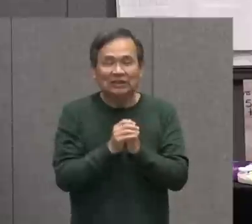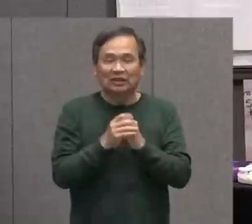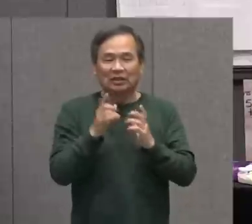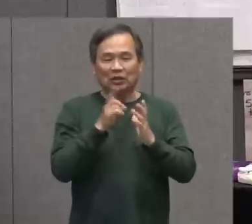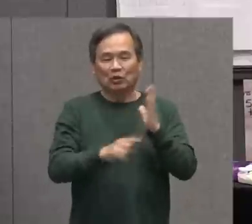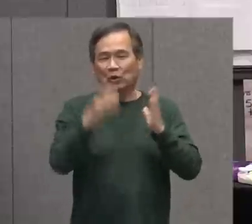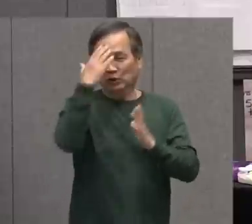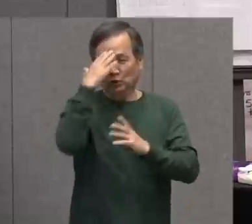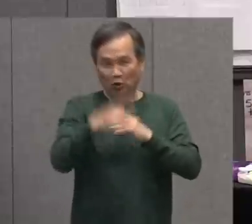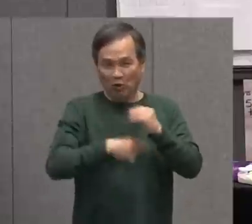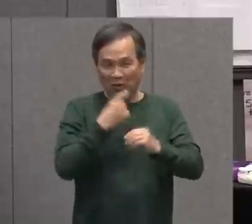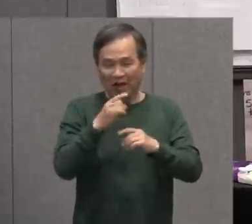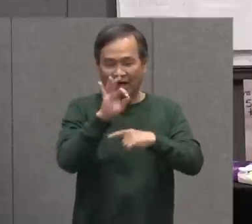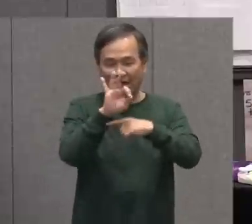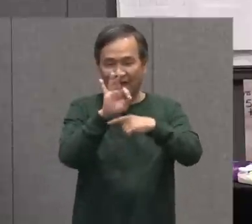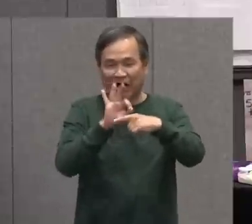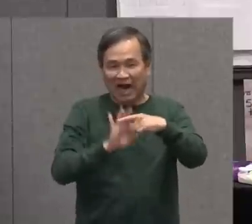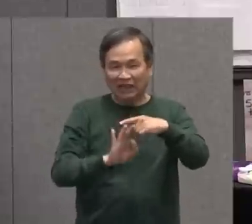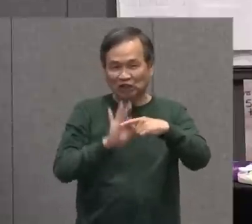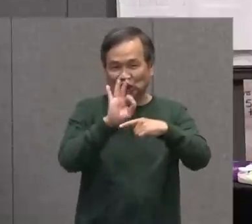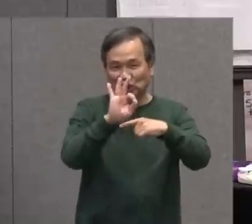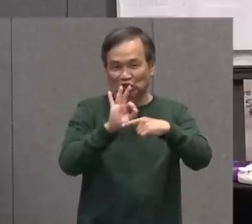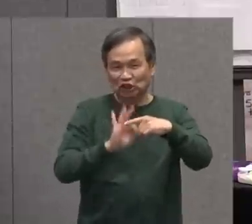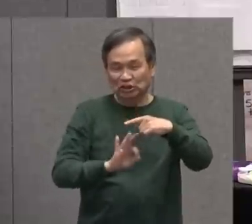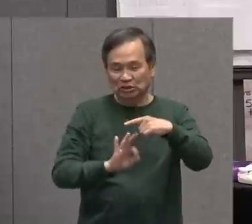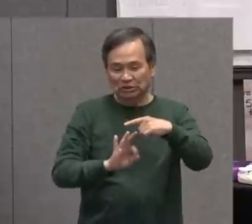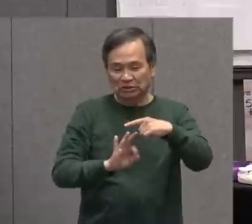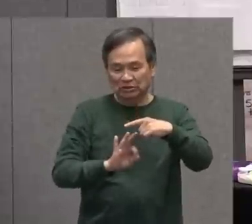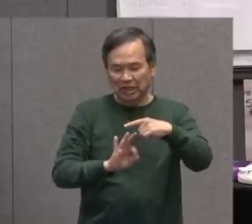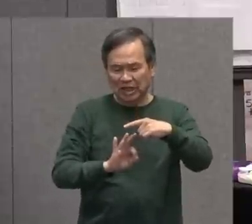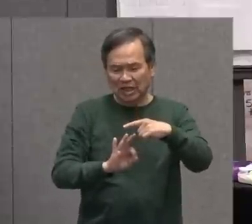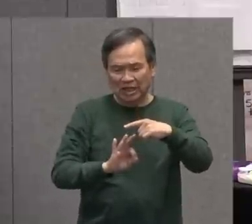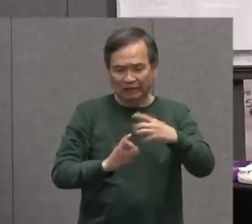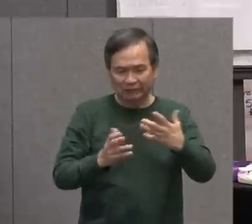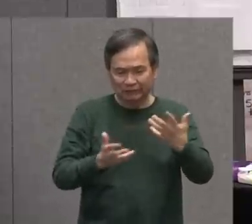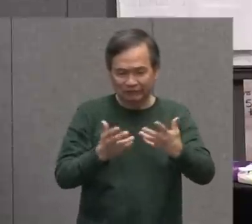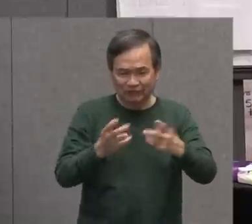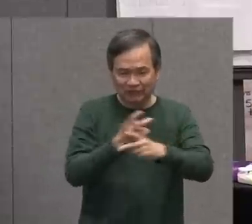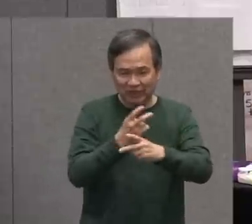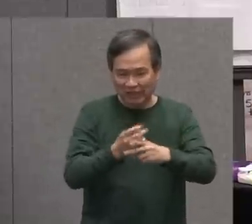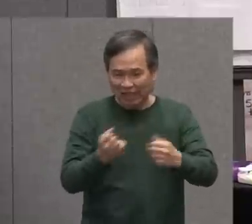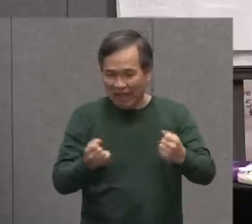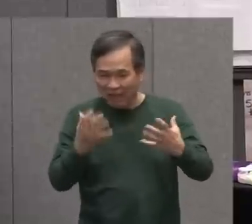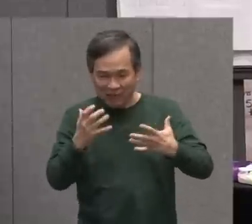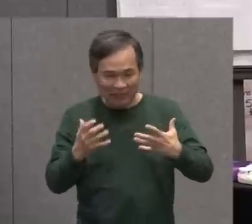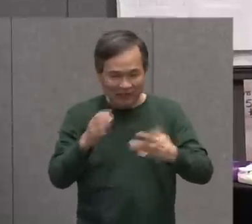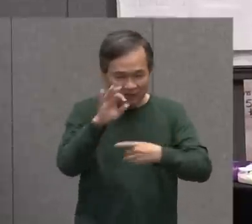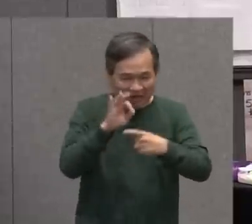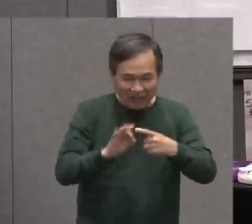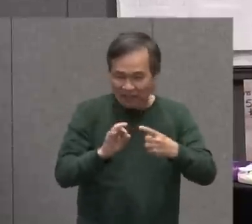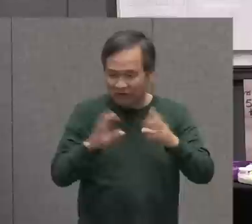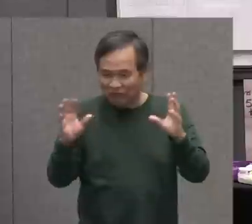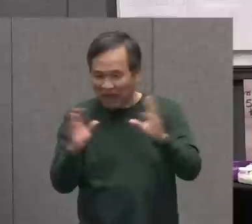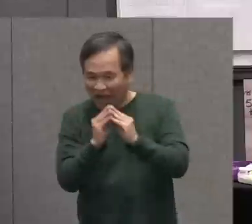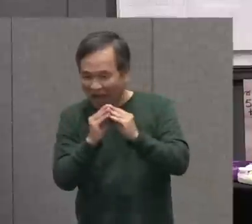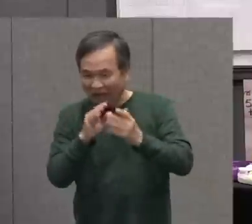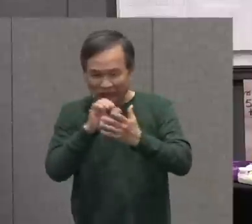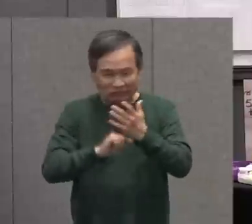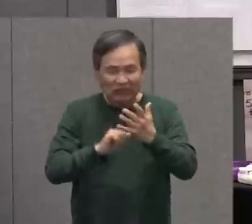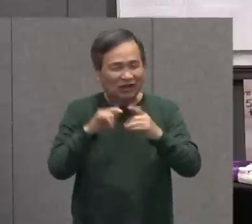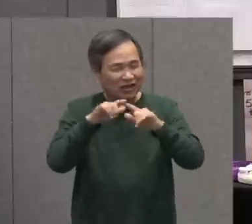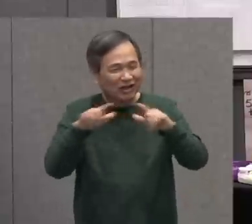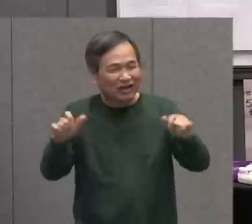know about fractions and some ways that we can put fractions together to figure out how many. So,